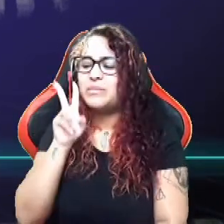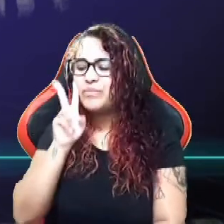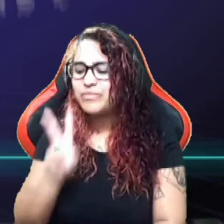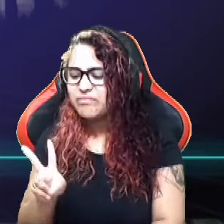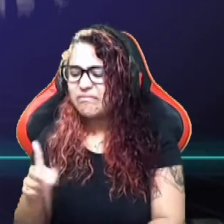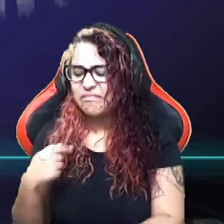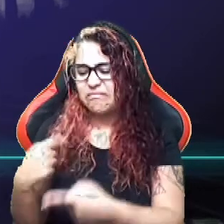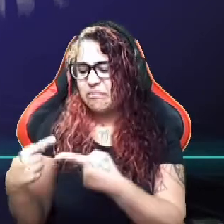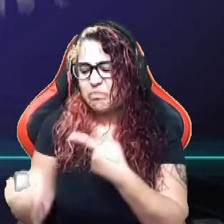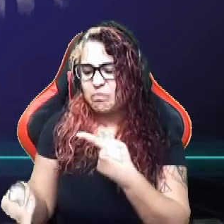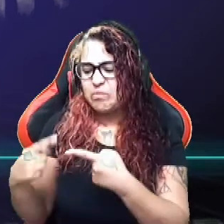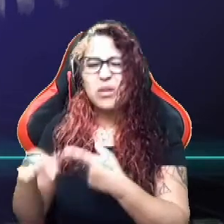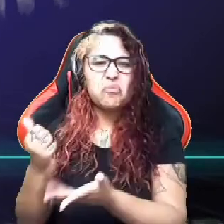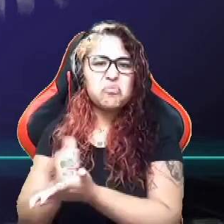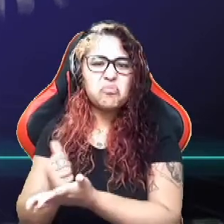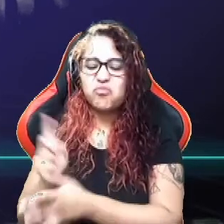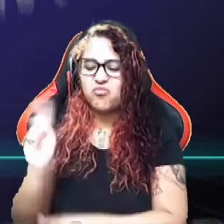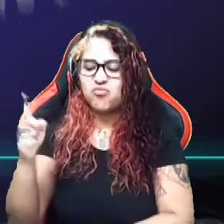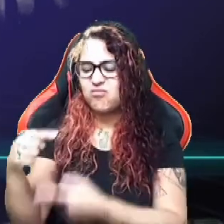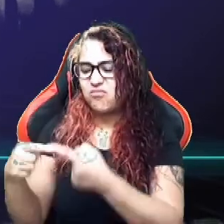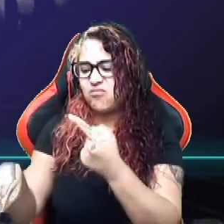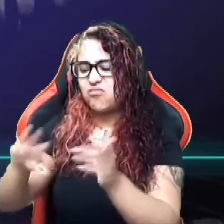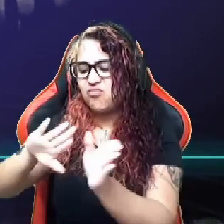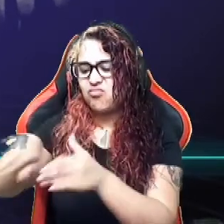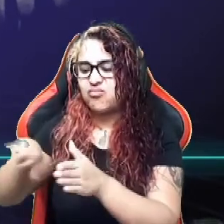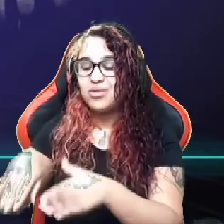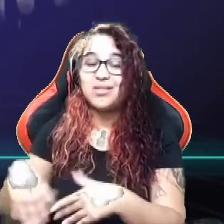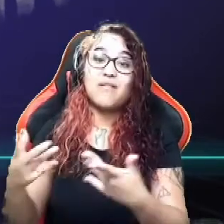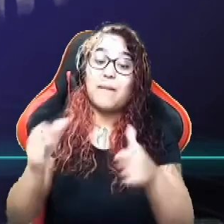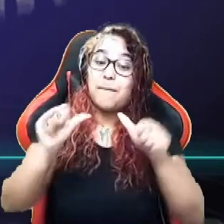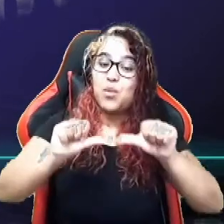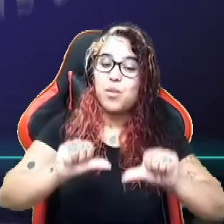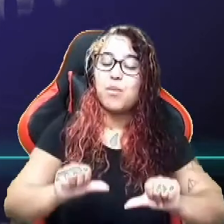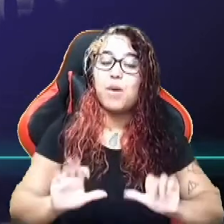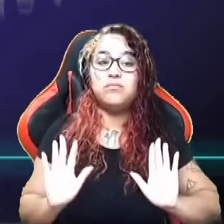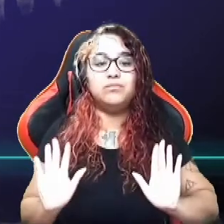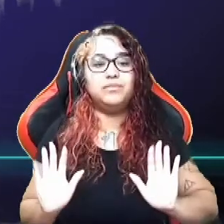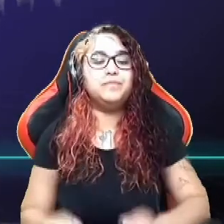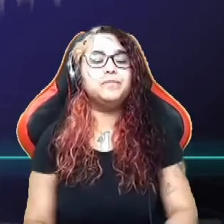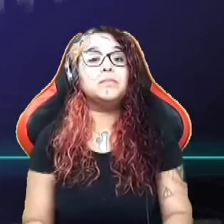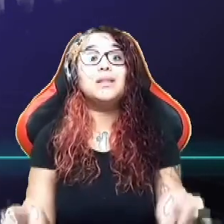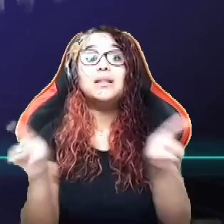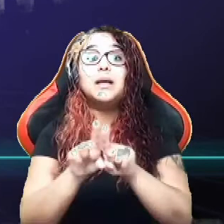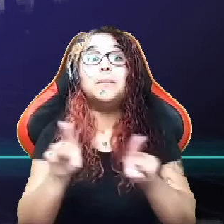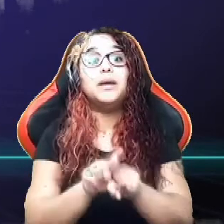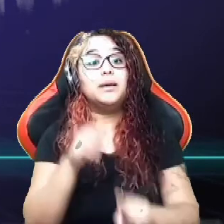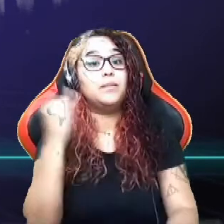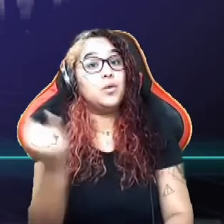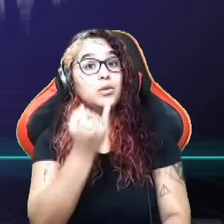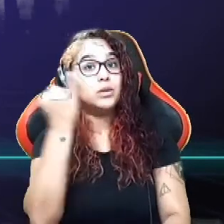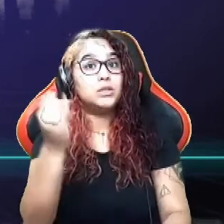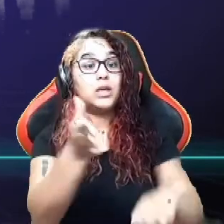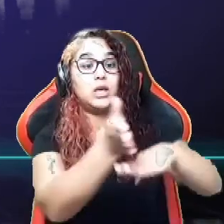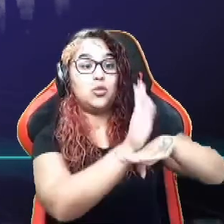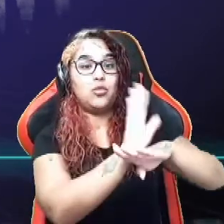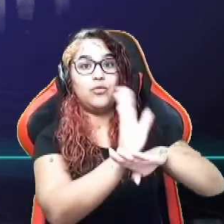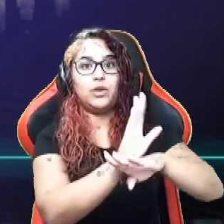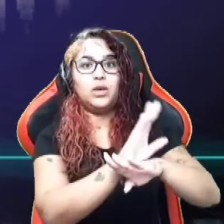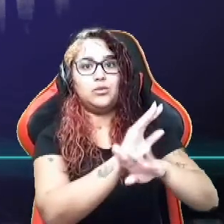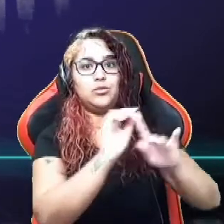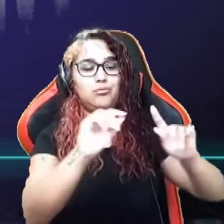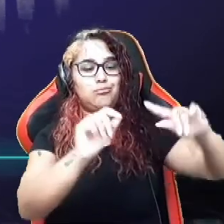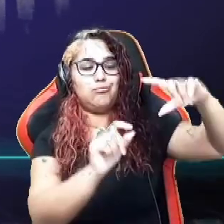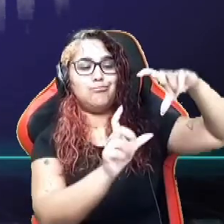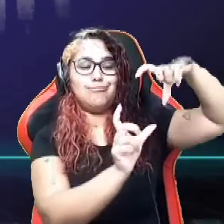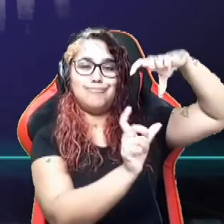enjoy this content and who won't engage with it and who won't watch it. It is also important for you